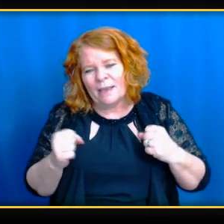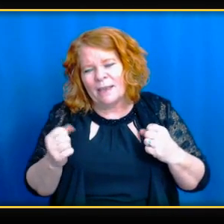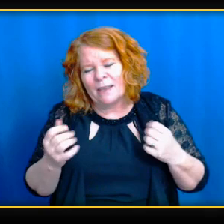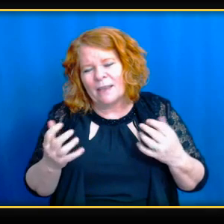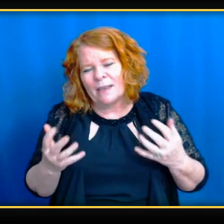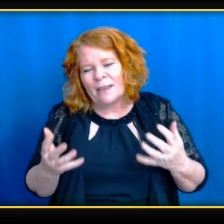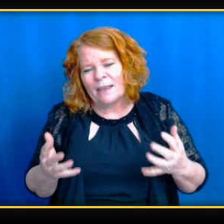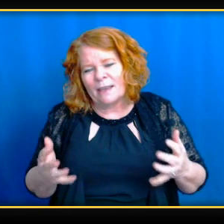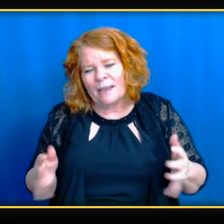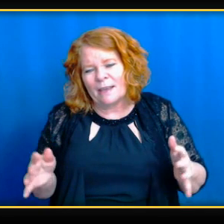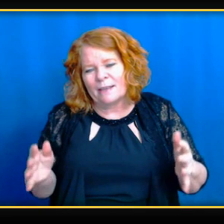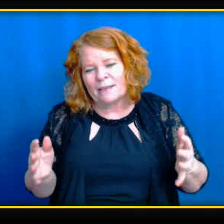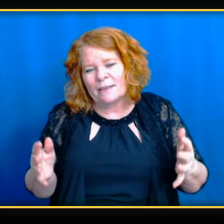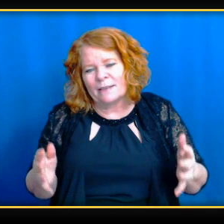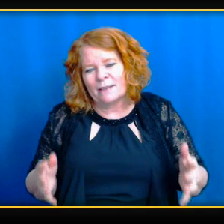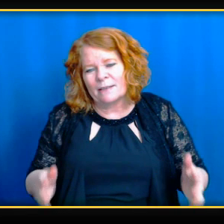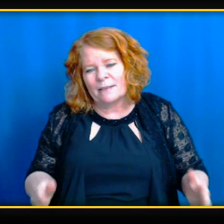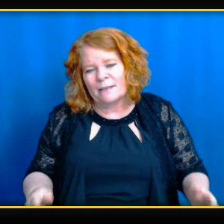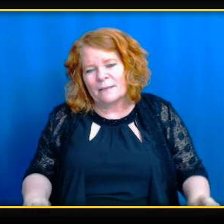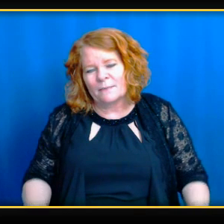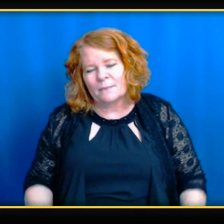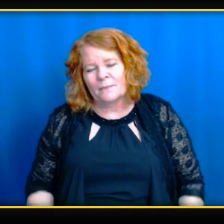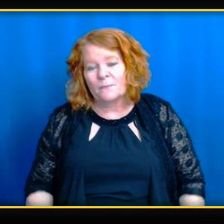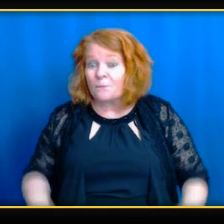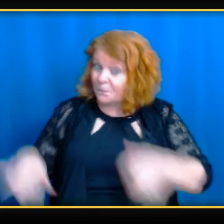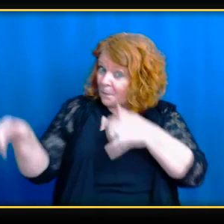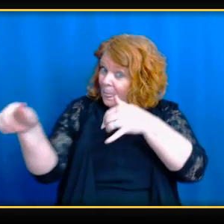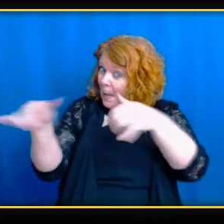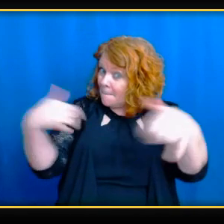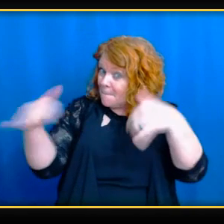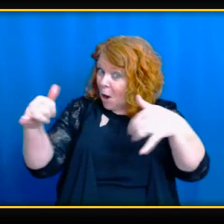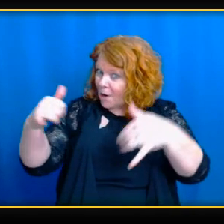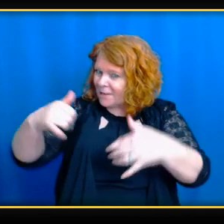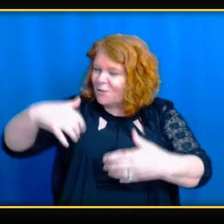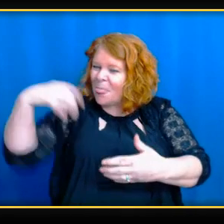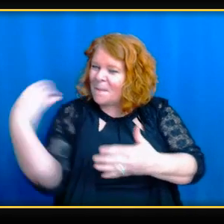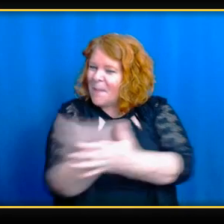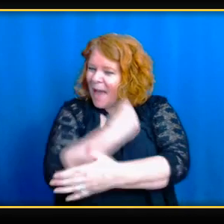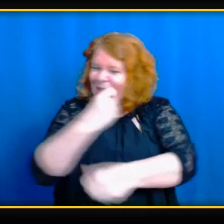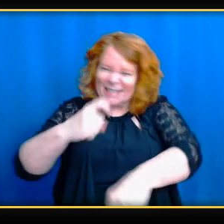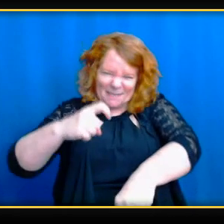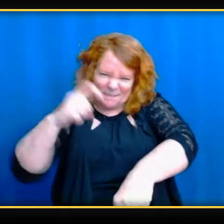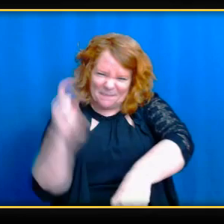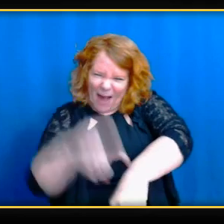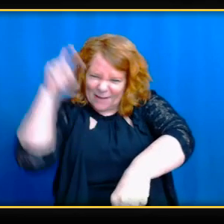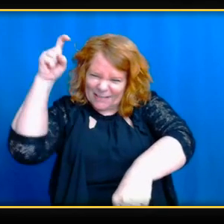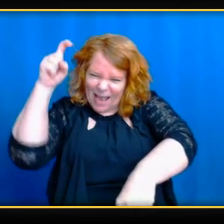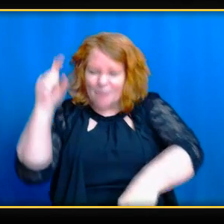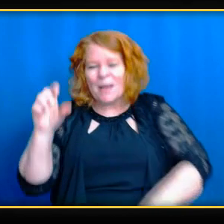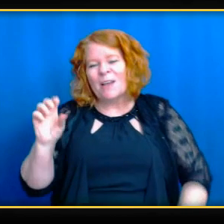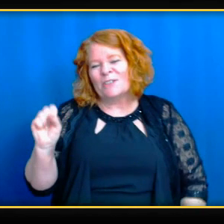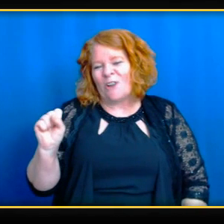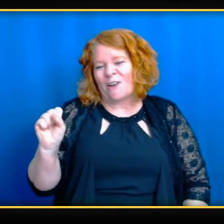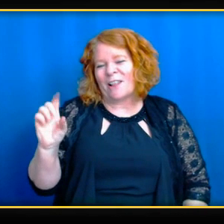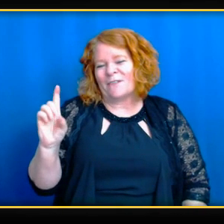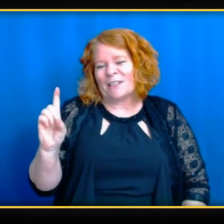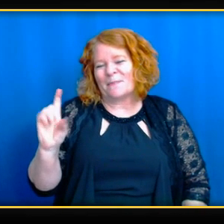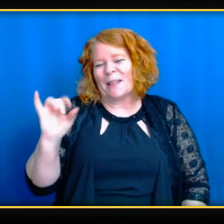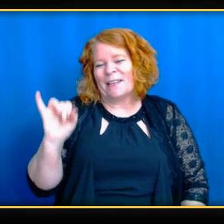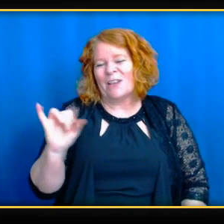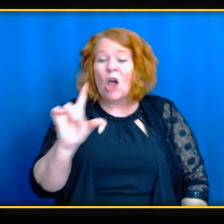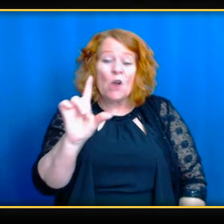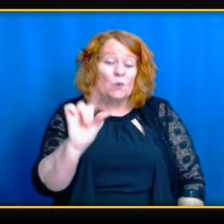wings. Party to the max. It's about time. Starkloff Disability Institute 2020 Virtual